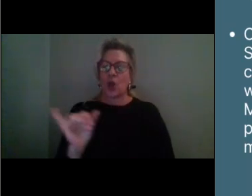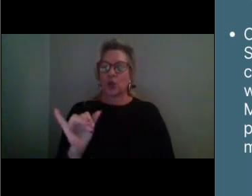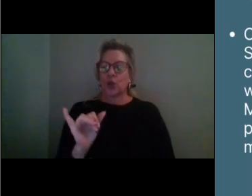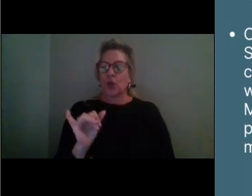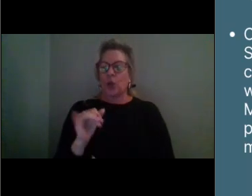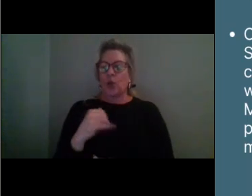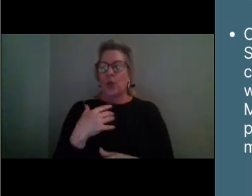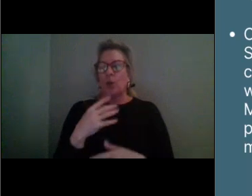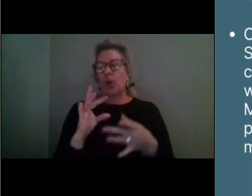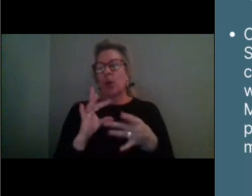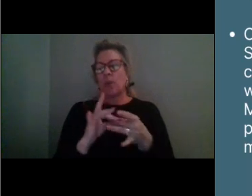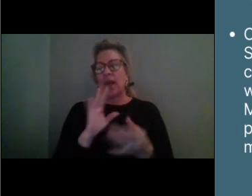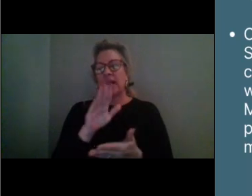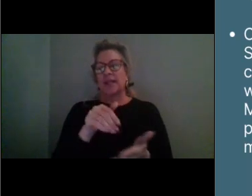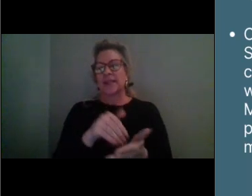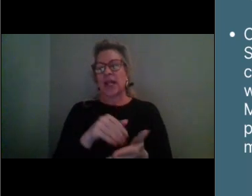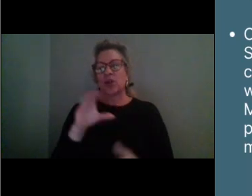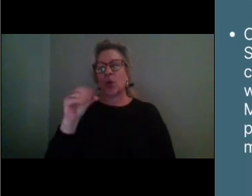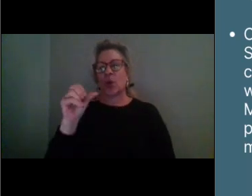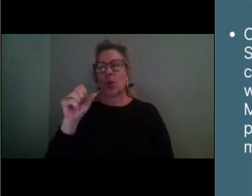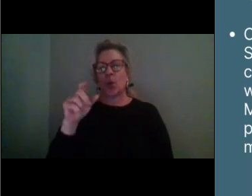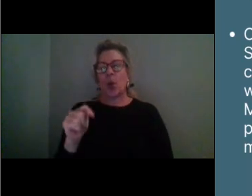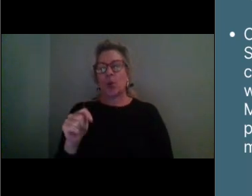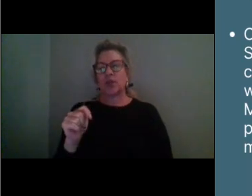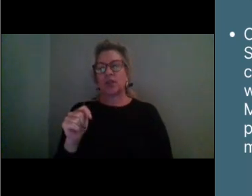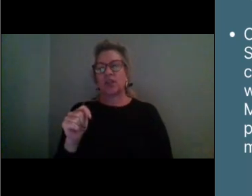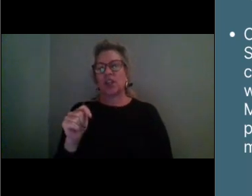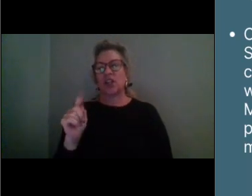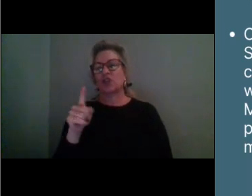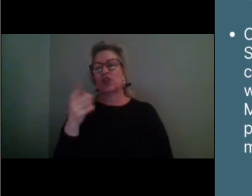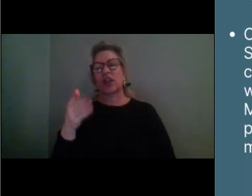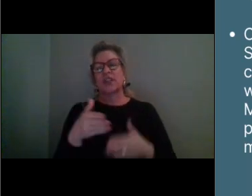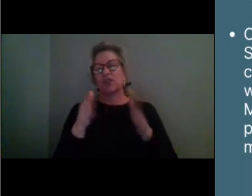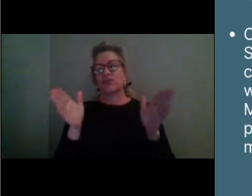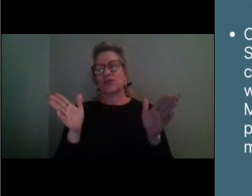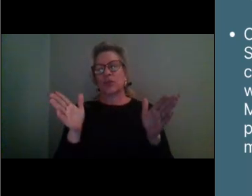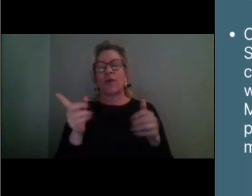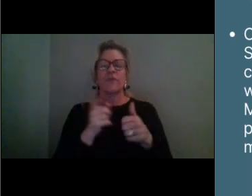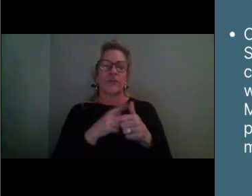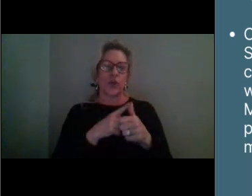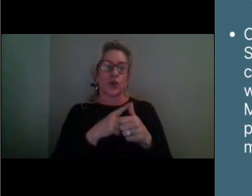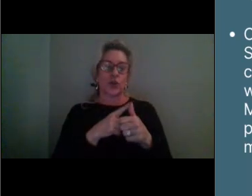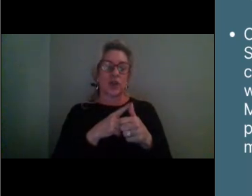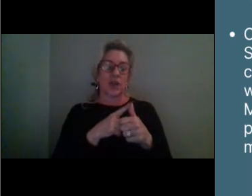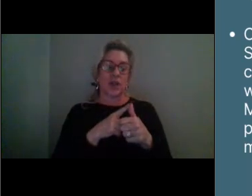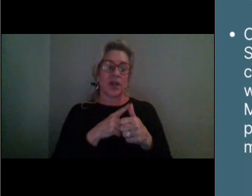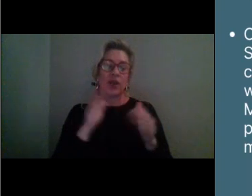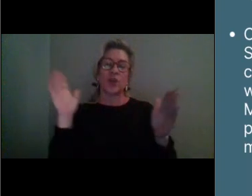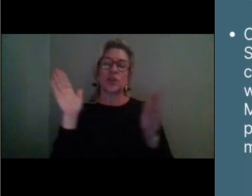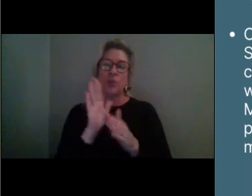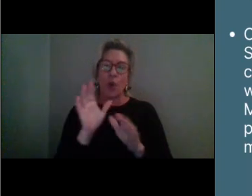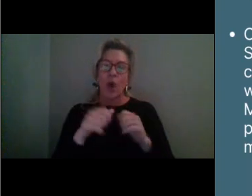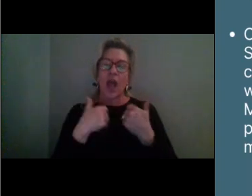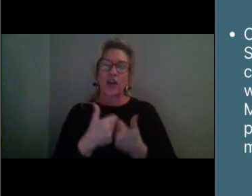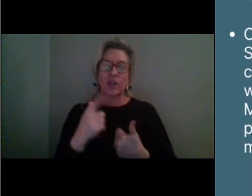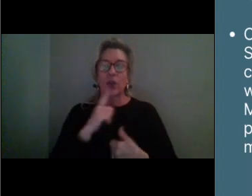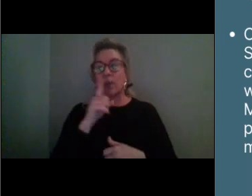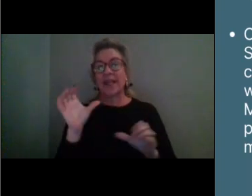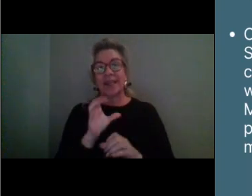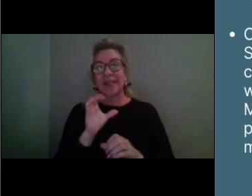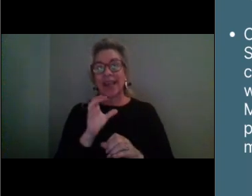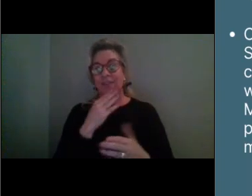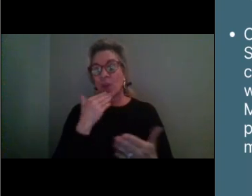to mention the Central Coast in general because, well, first of all, the small urban and rural agencies, they did very well in the